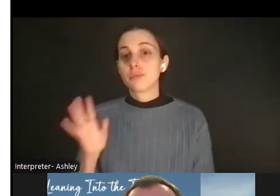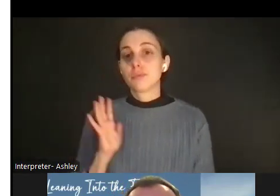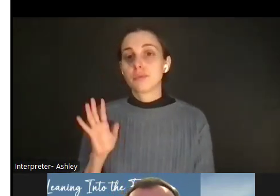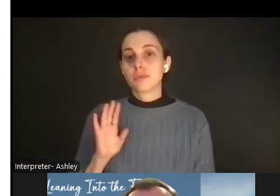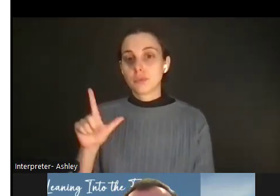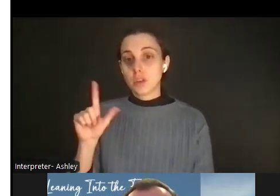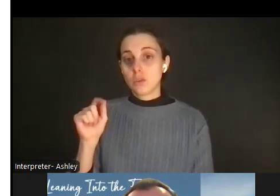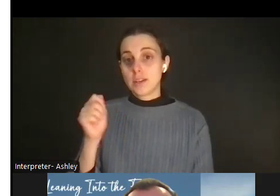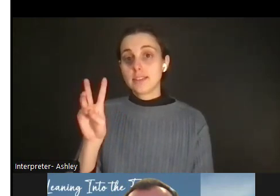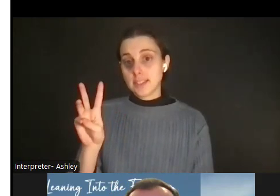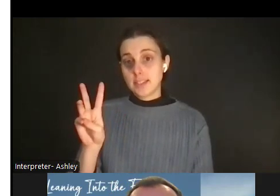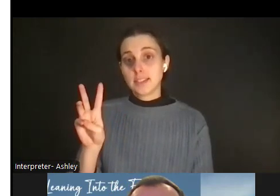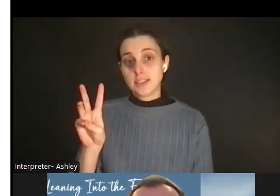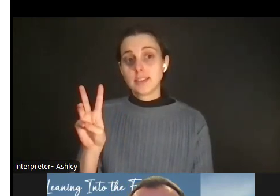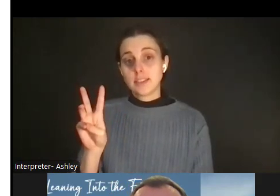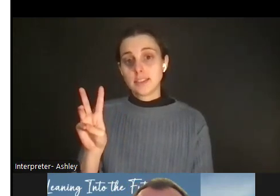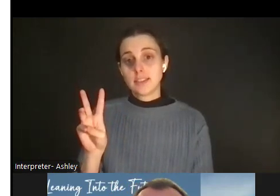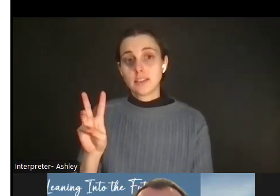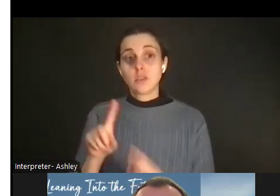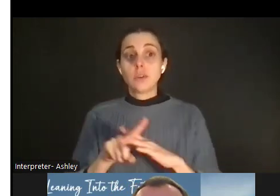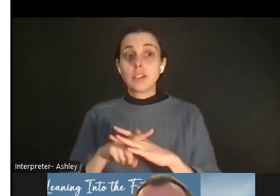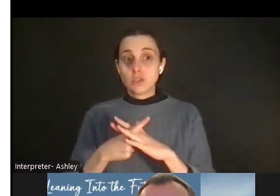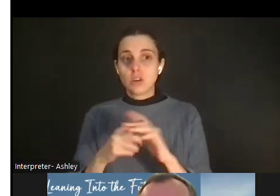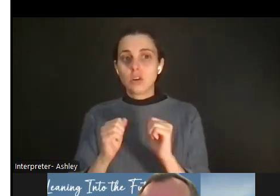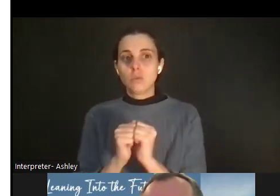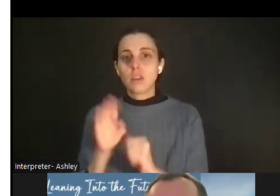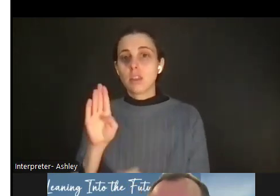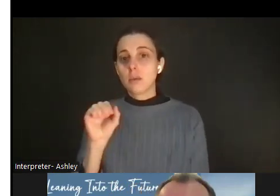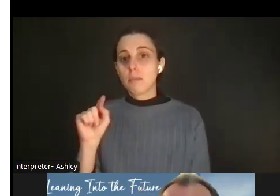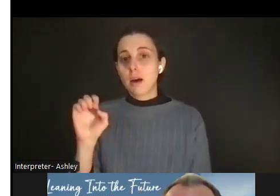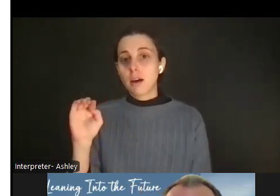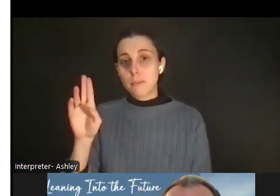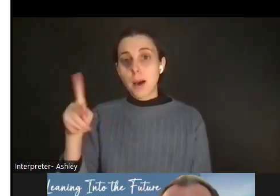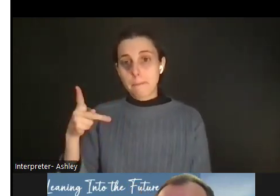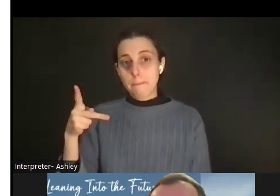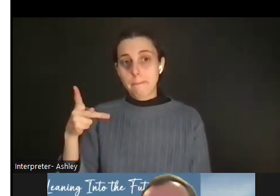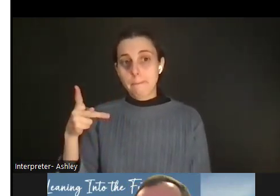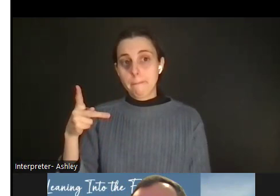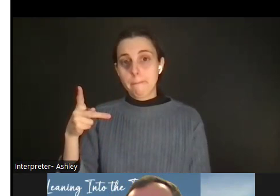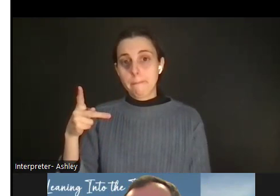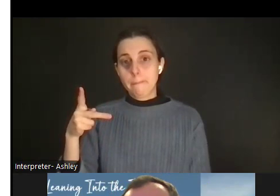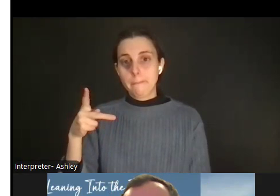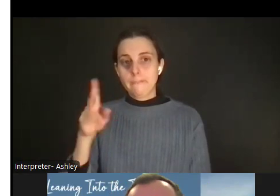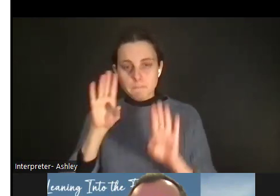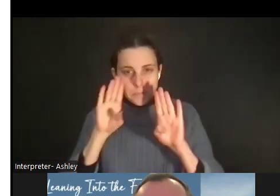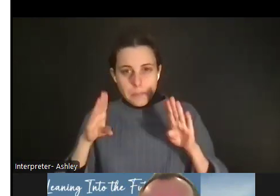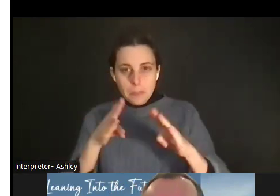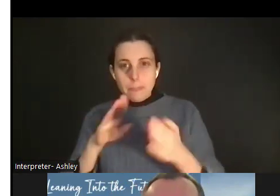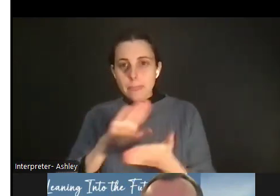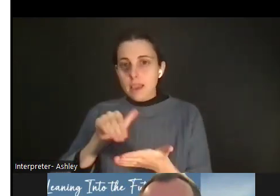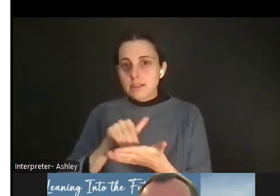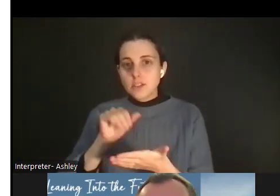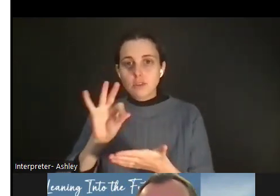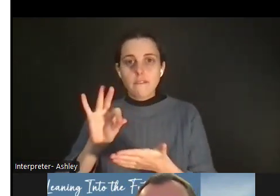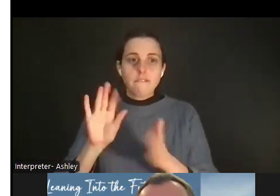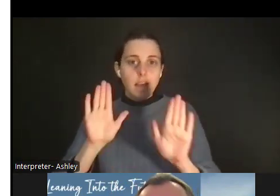our own, started from the bottom up, right? So it lives in the center of excellence or a PMO, you